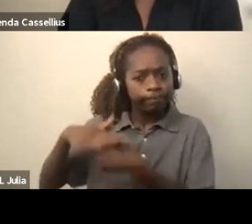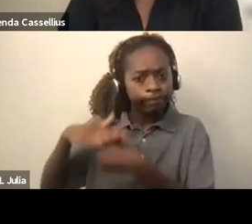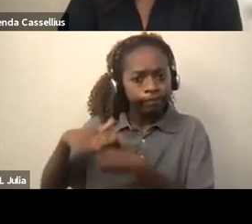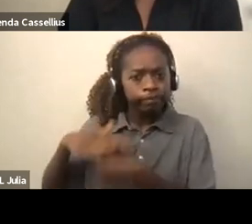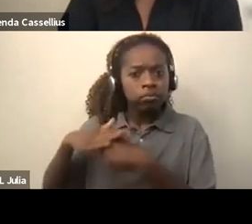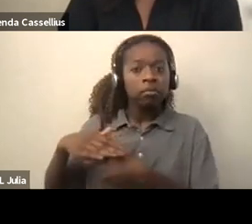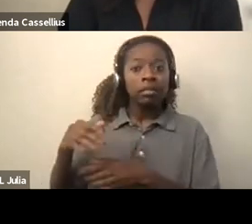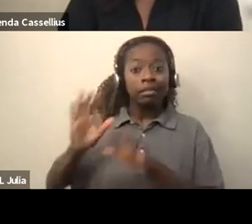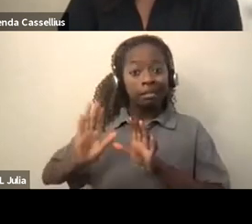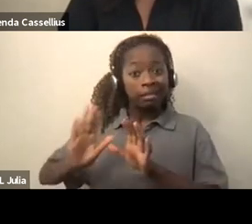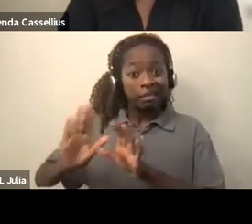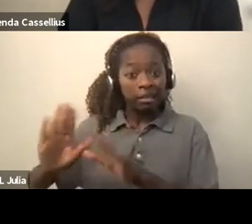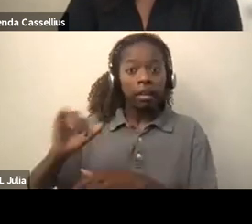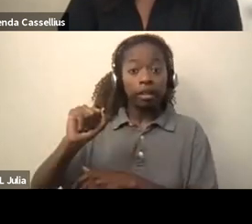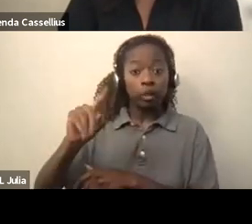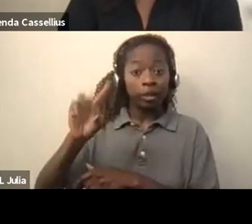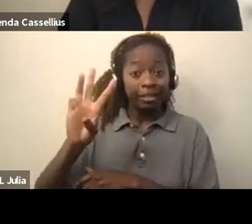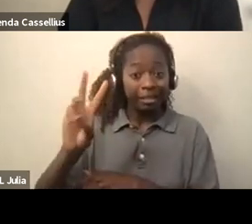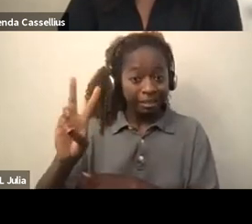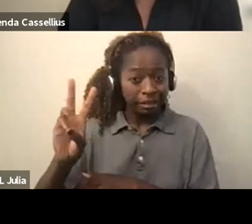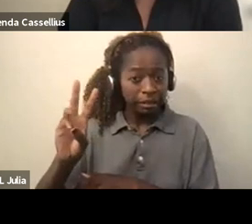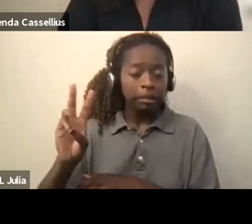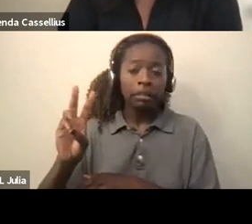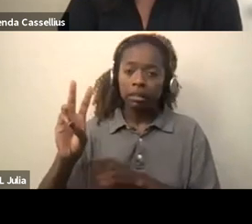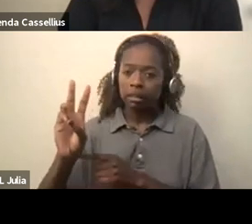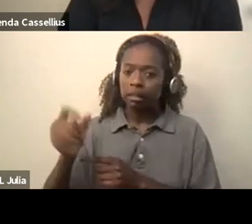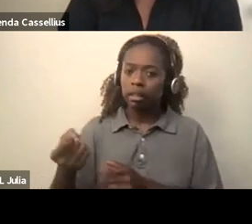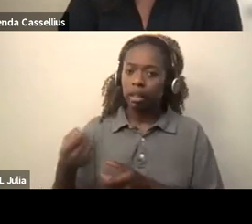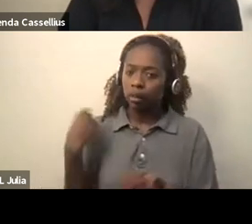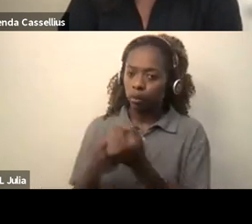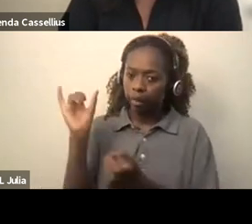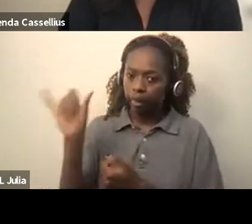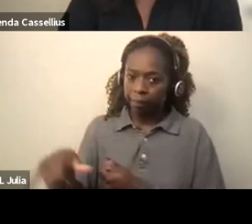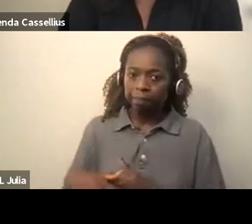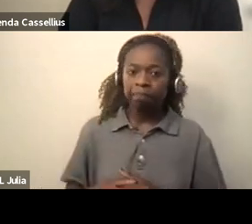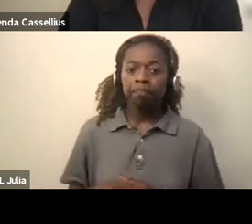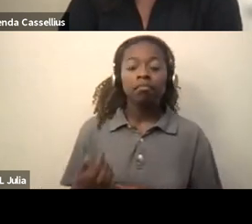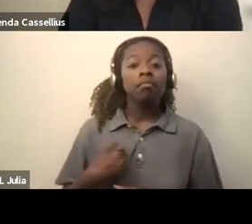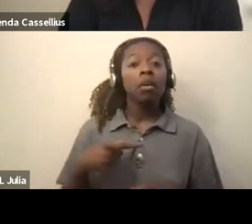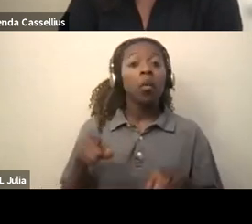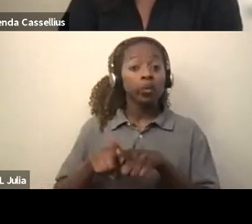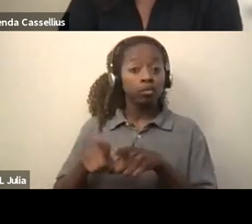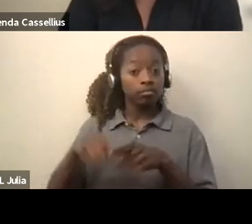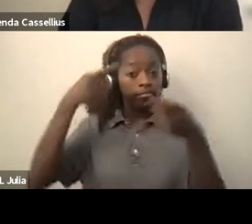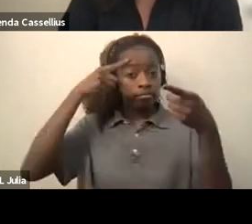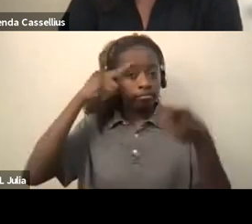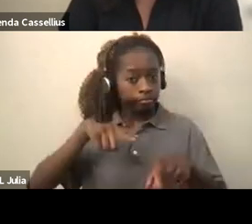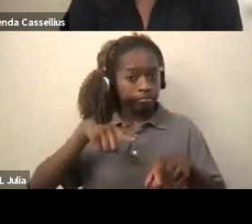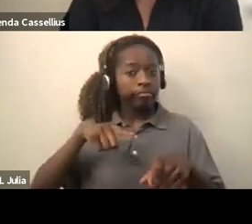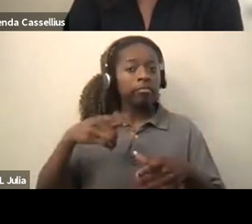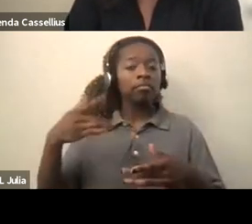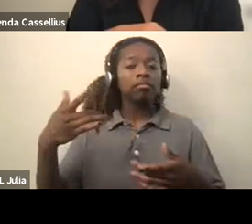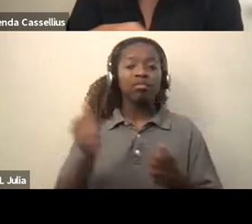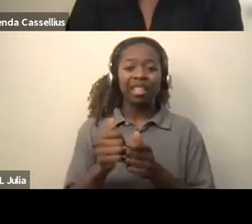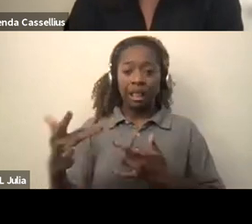this on october 6th and do support that i do echo the concerns as i did that